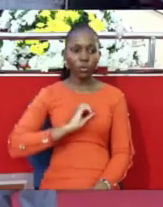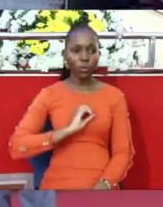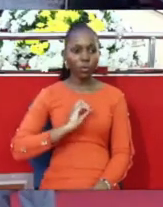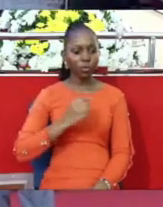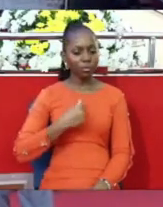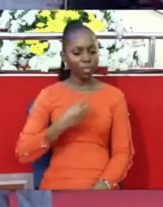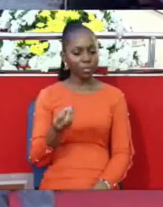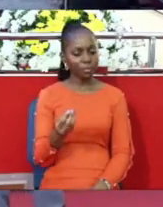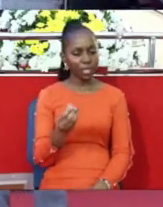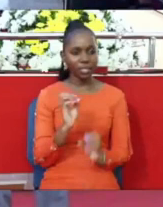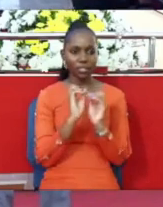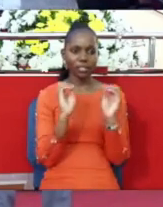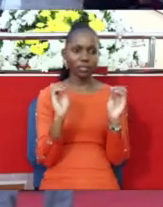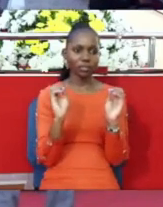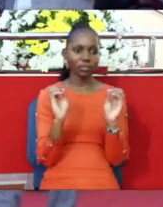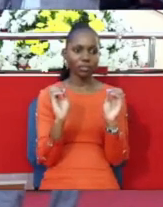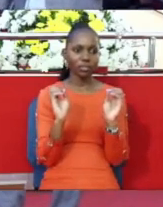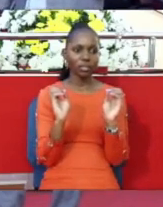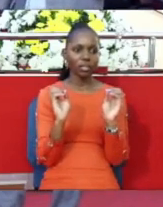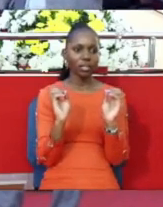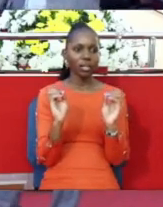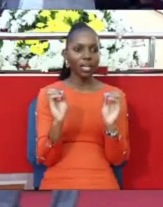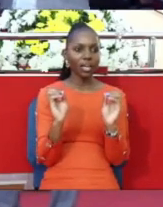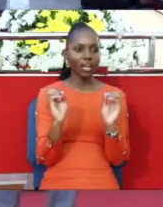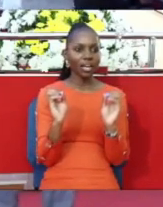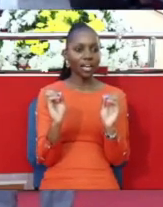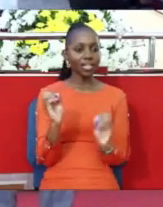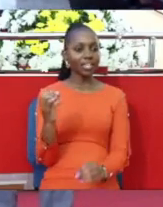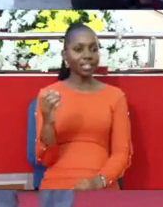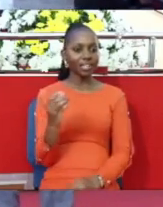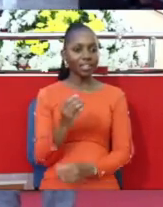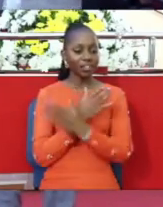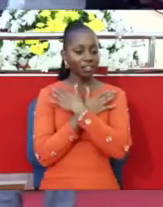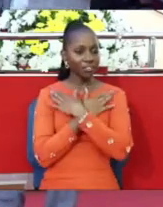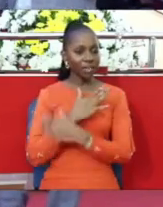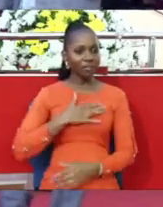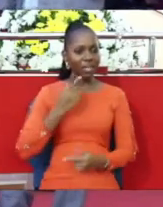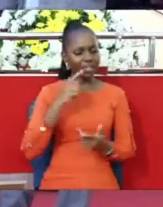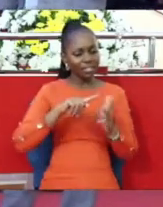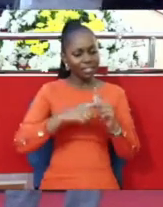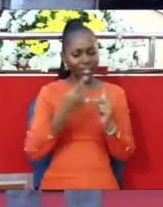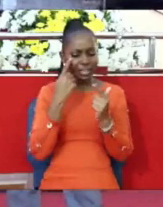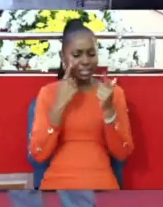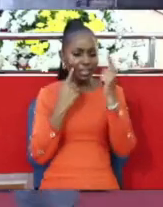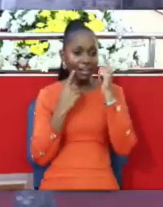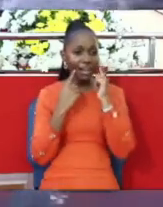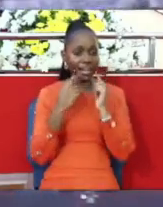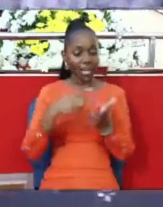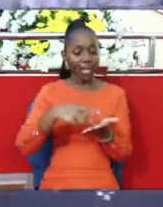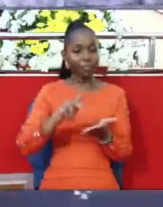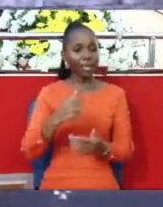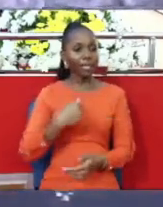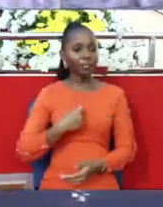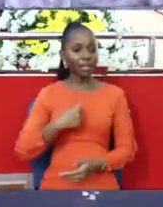Akaanza kulia, he started crying. Akanilipa Monday. He paid me on Monday. Kuna watu hapa, there are people here,